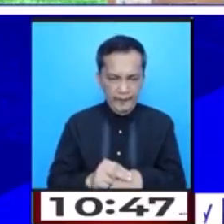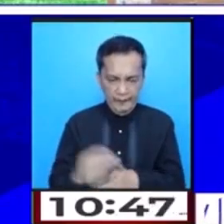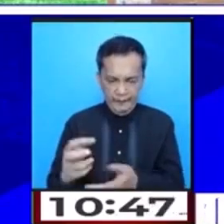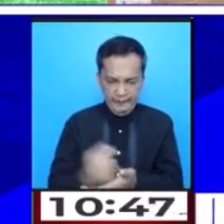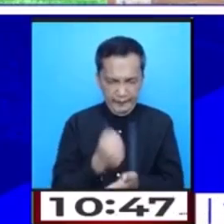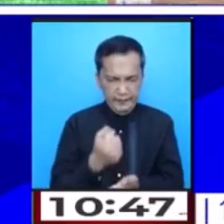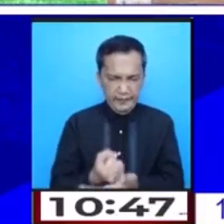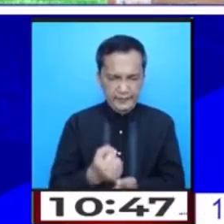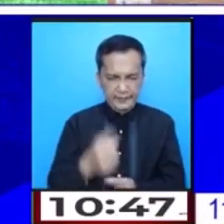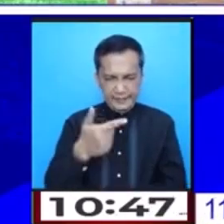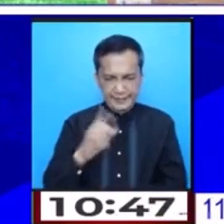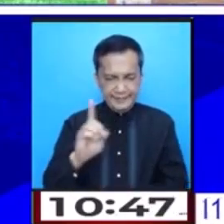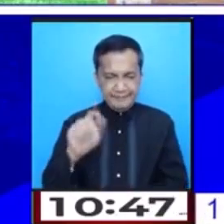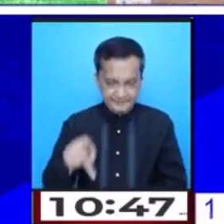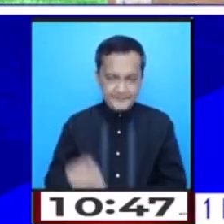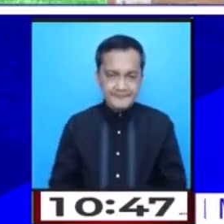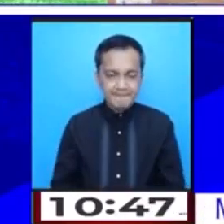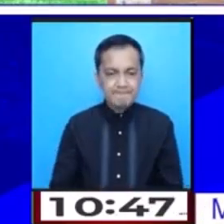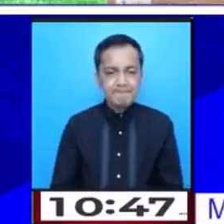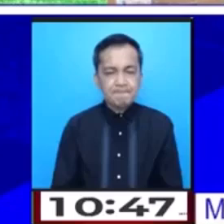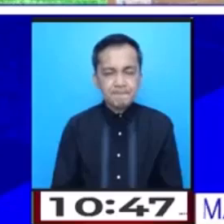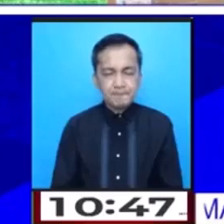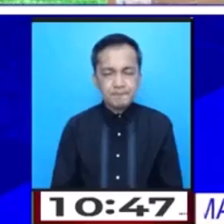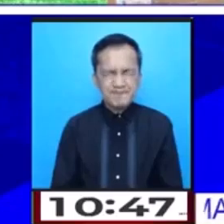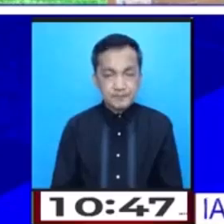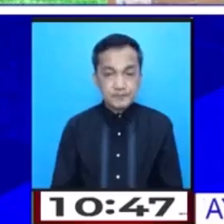No? So in that sense,